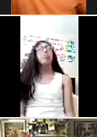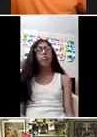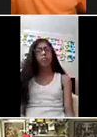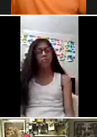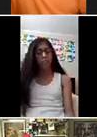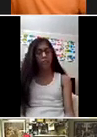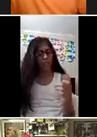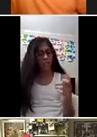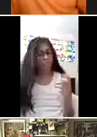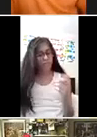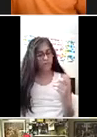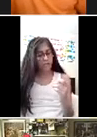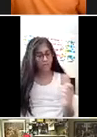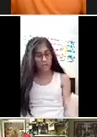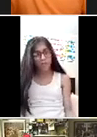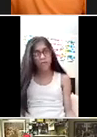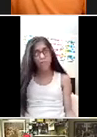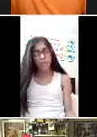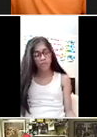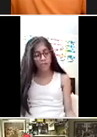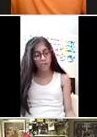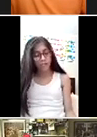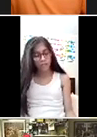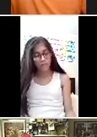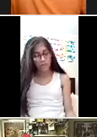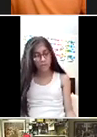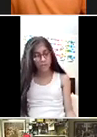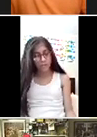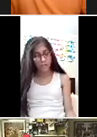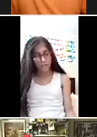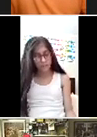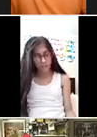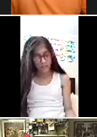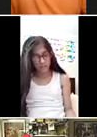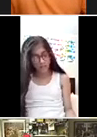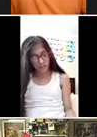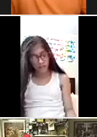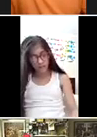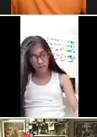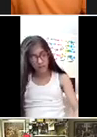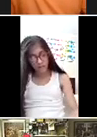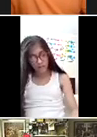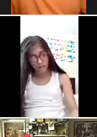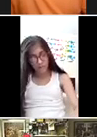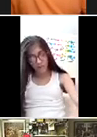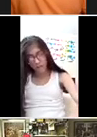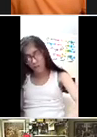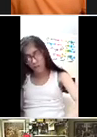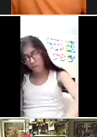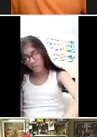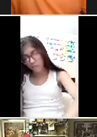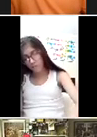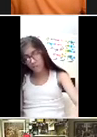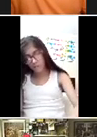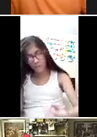So if I have some seeds and I plant them, it's a seed for an apple tree, and I plant it in